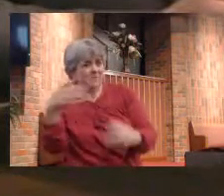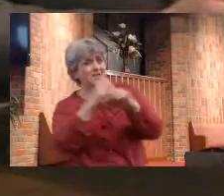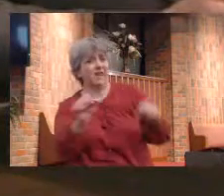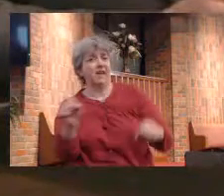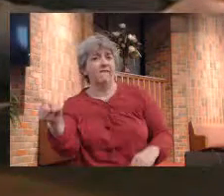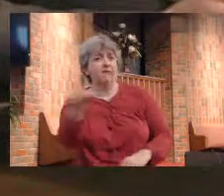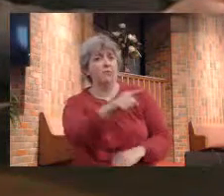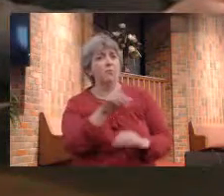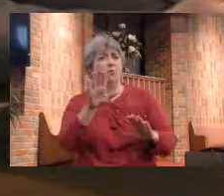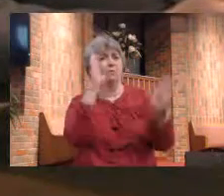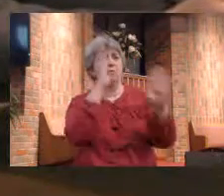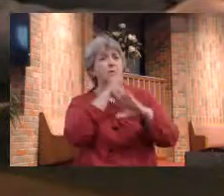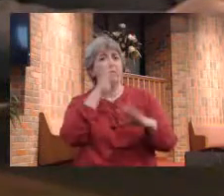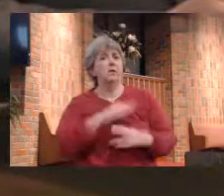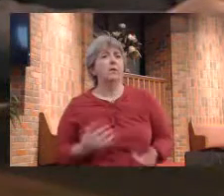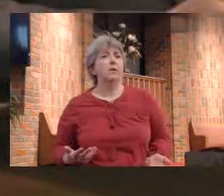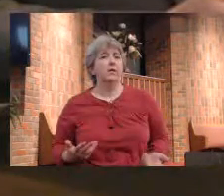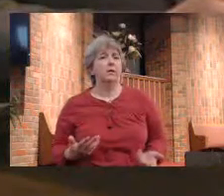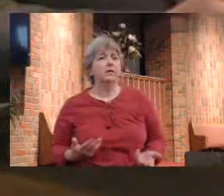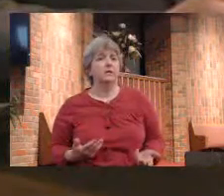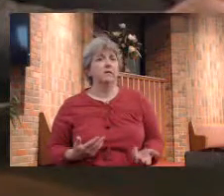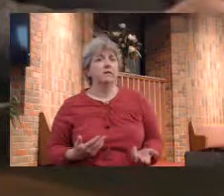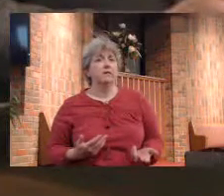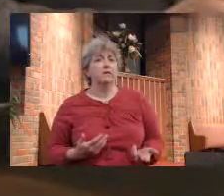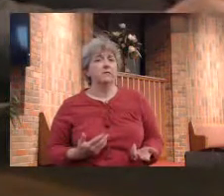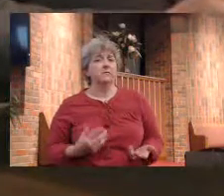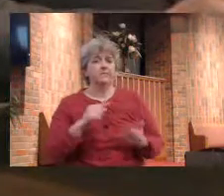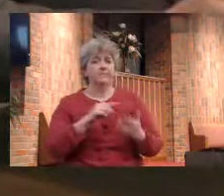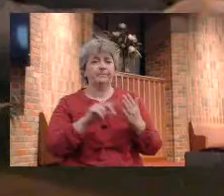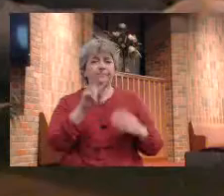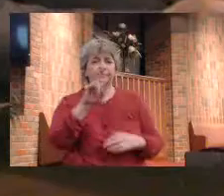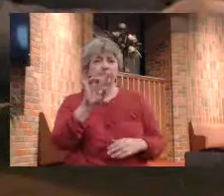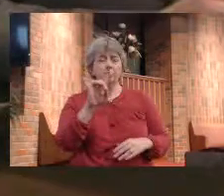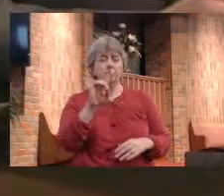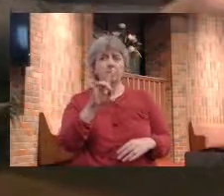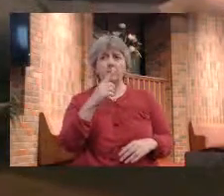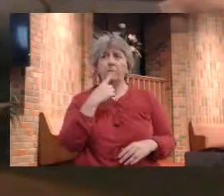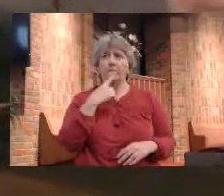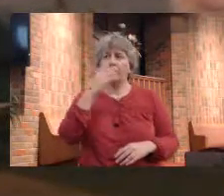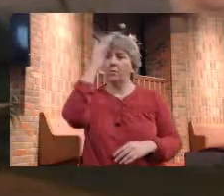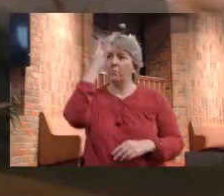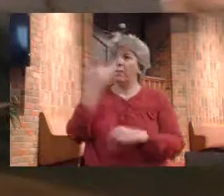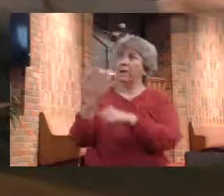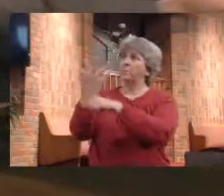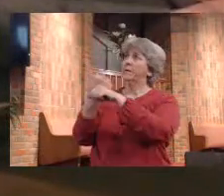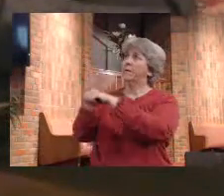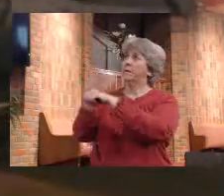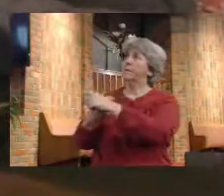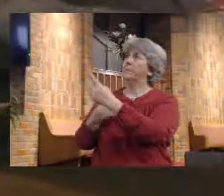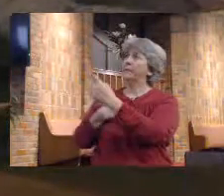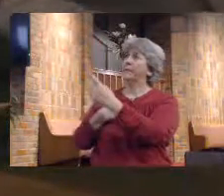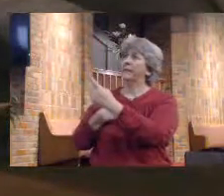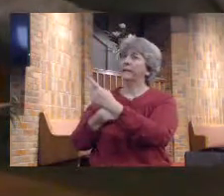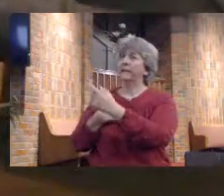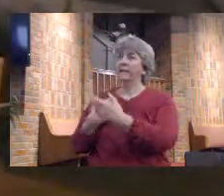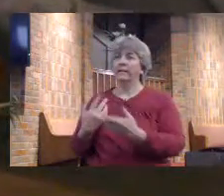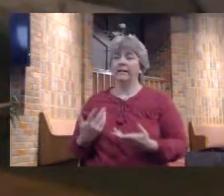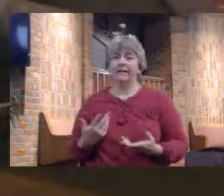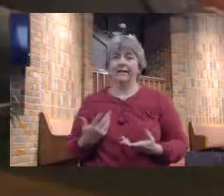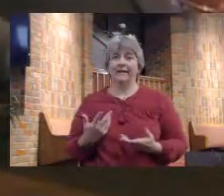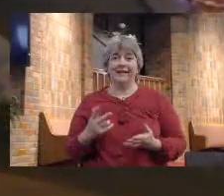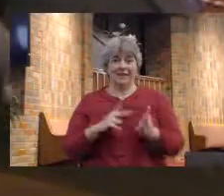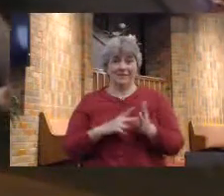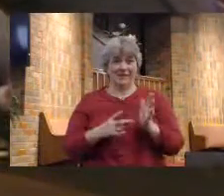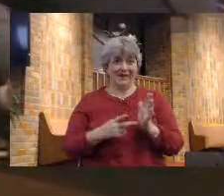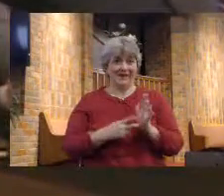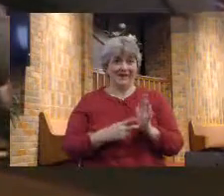trouble. Verse 29, why will you plead with me? You see, when